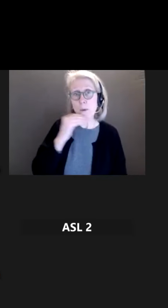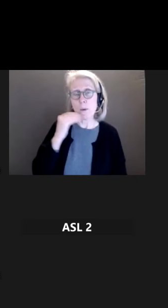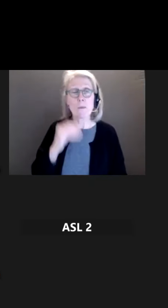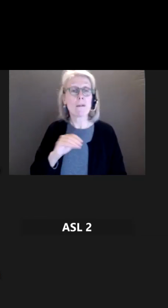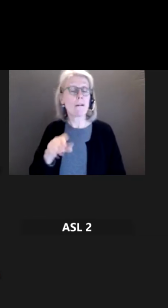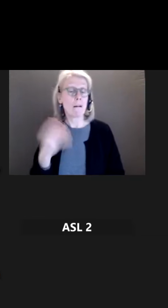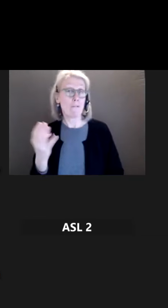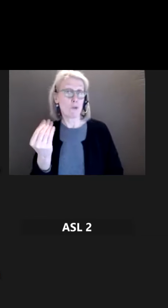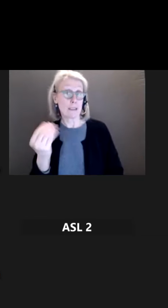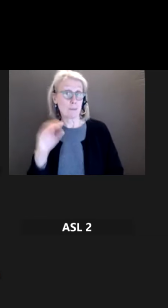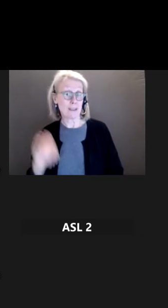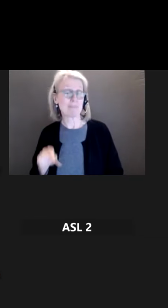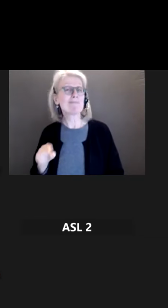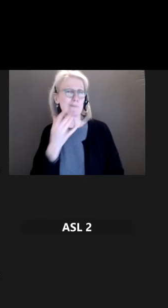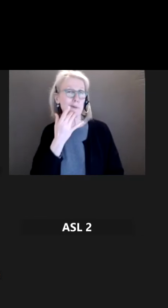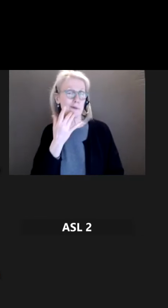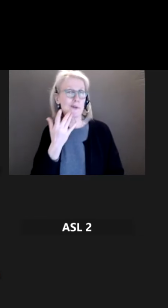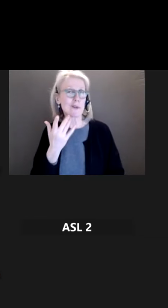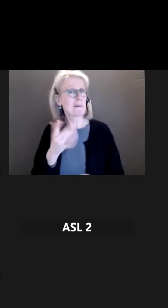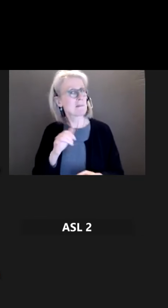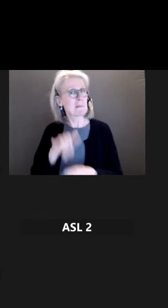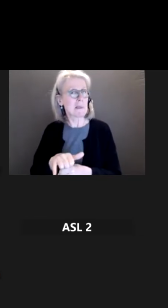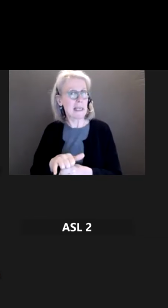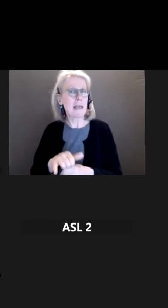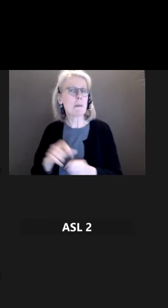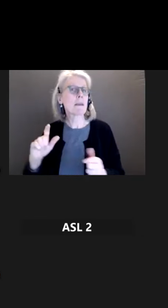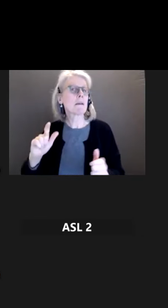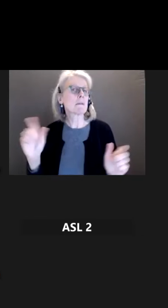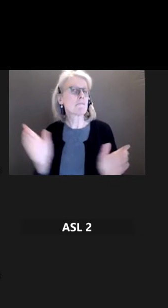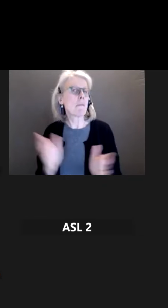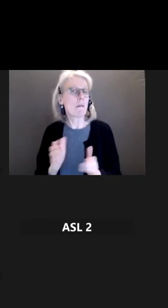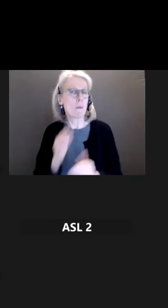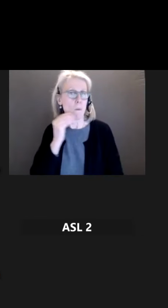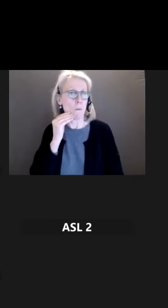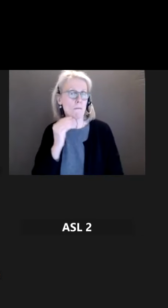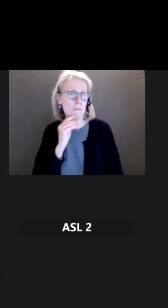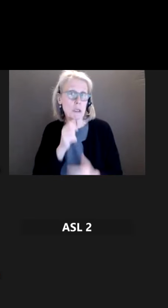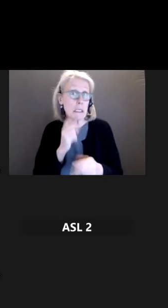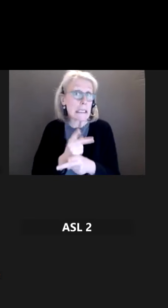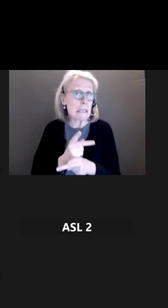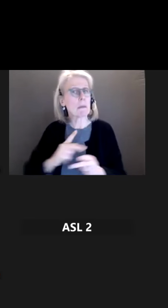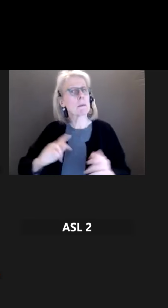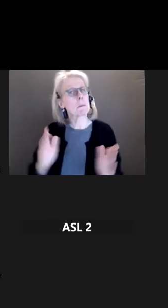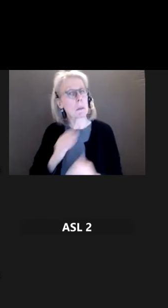14% said that they would want to do the same thing, but just downsize to a smaller home.